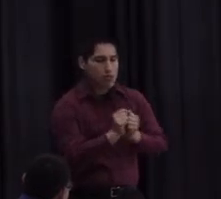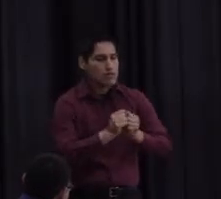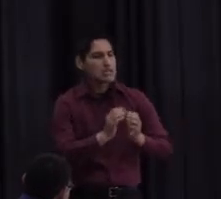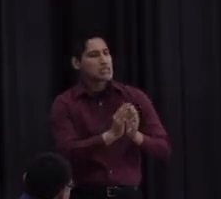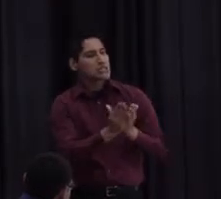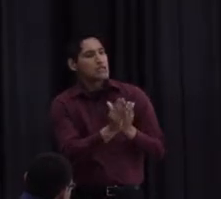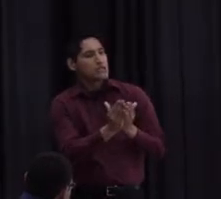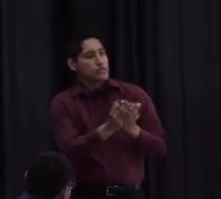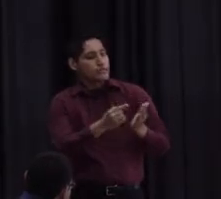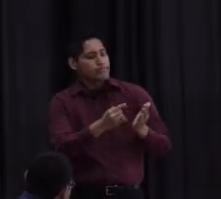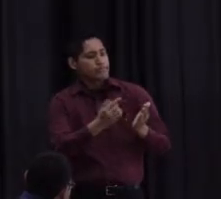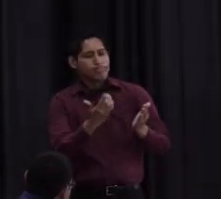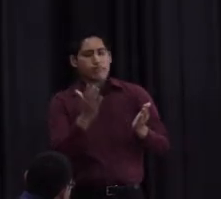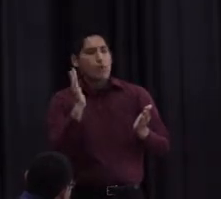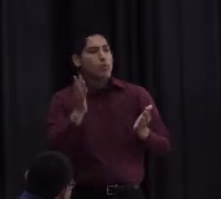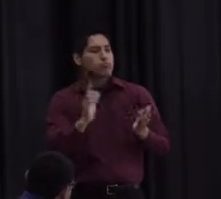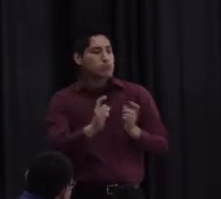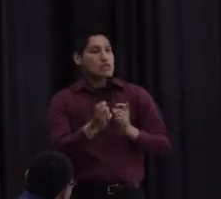free materials,